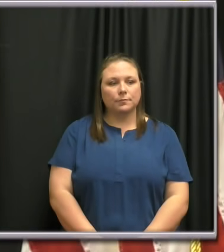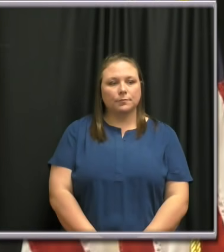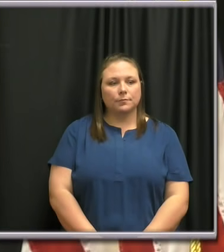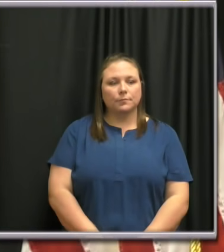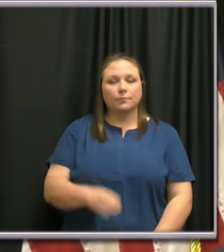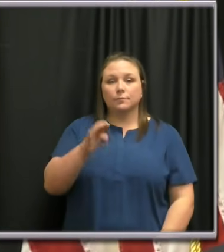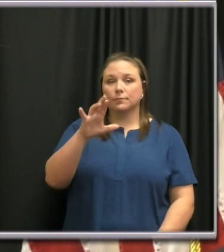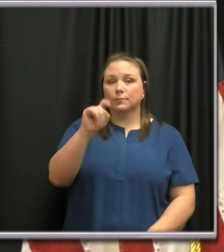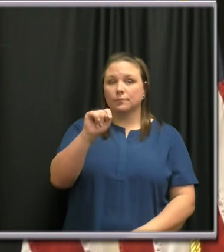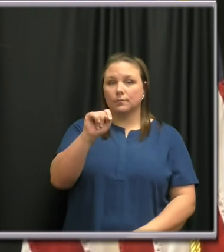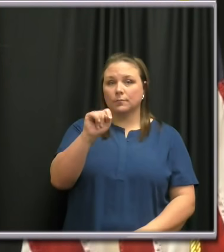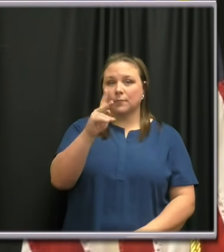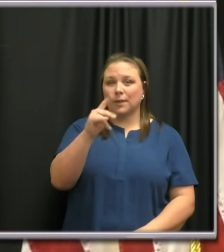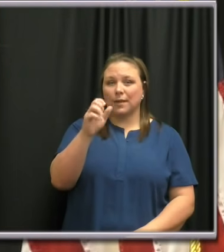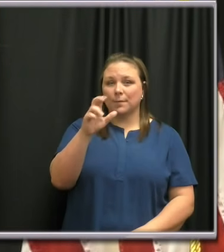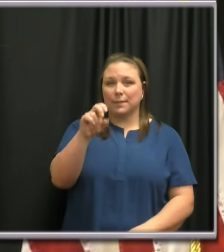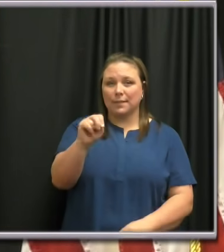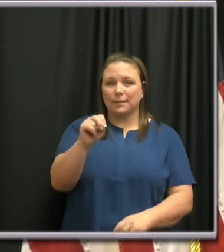And Brett Kelman at the Tennessean.